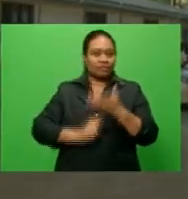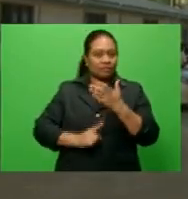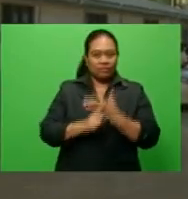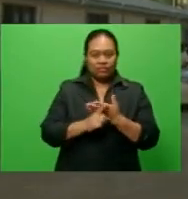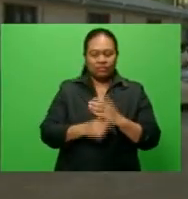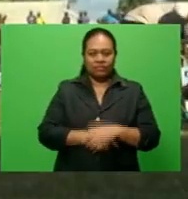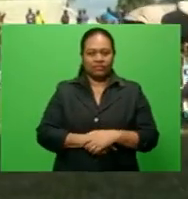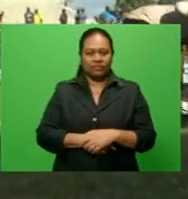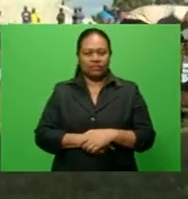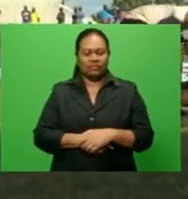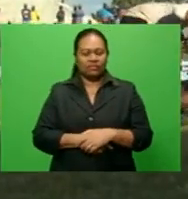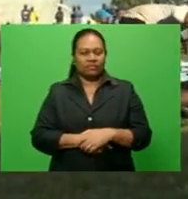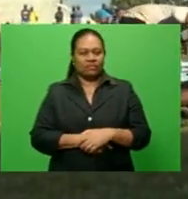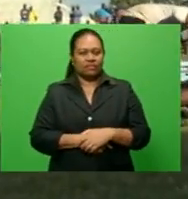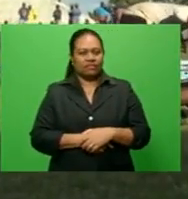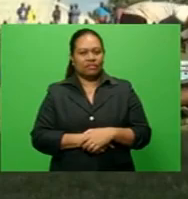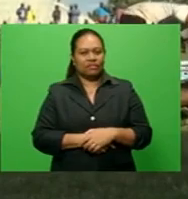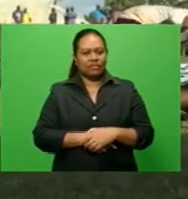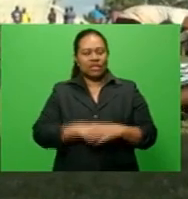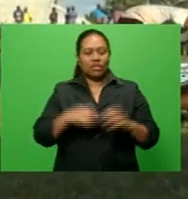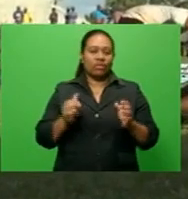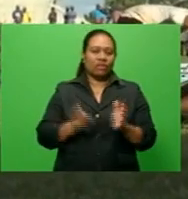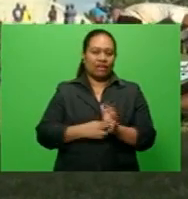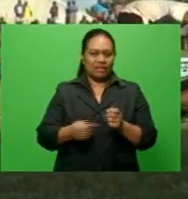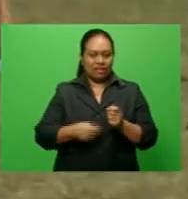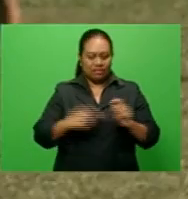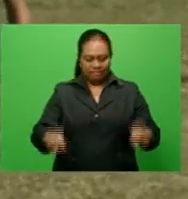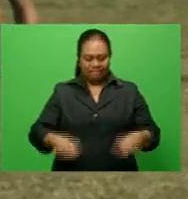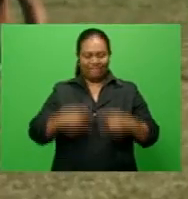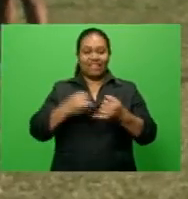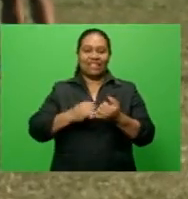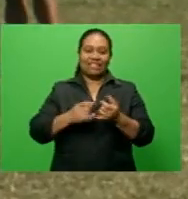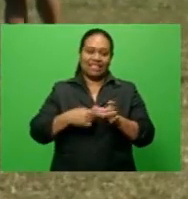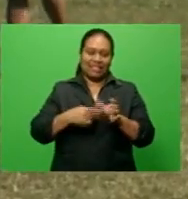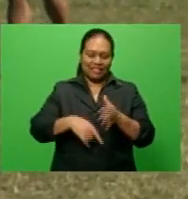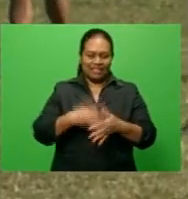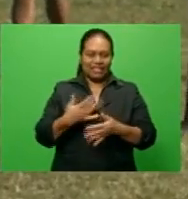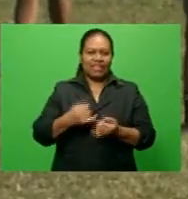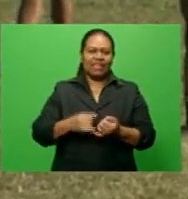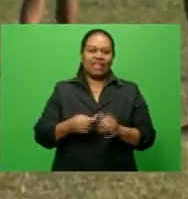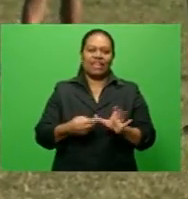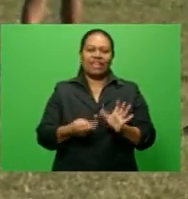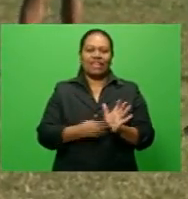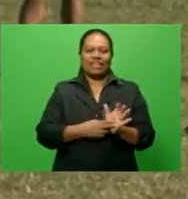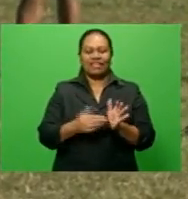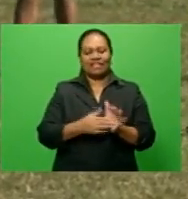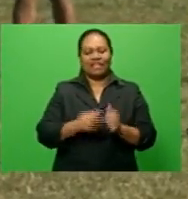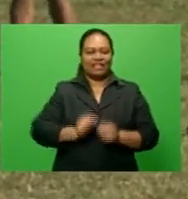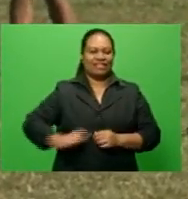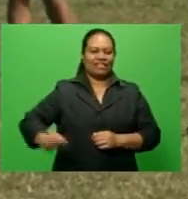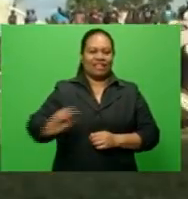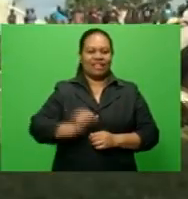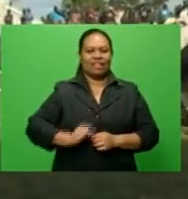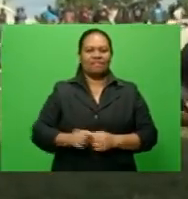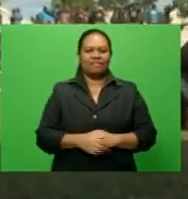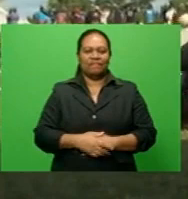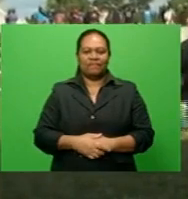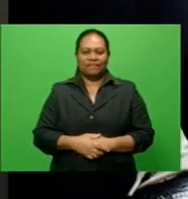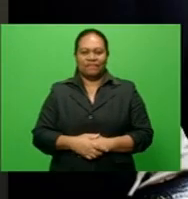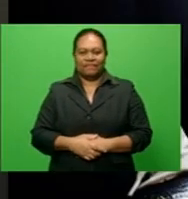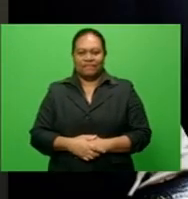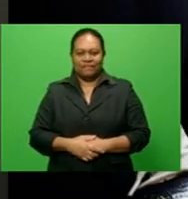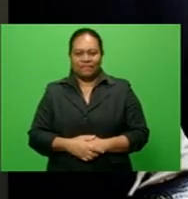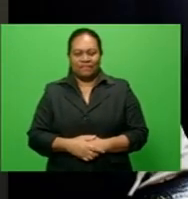the national stadium for sure. Naitasiri takes on the capital side on Saturday at the ANZ Stadium in Suva. Tali Materkula, FBC